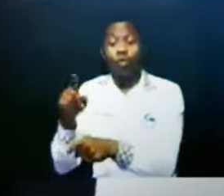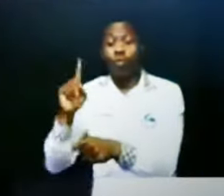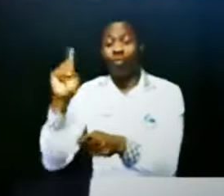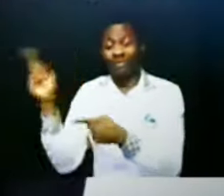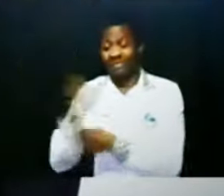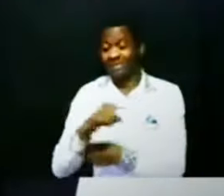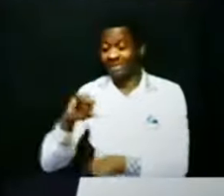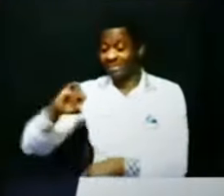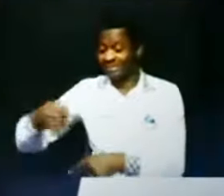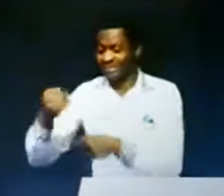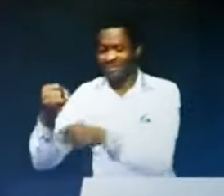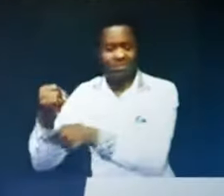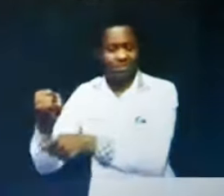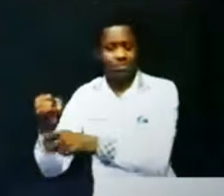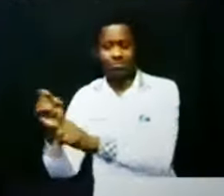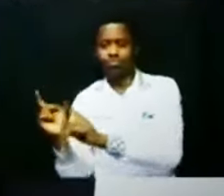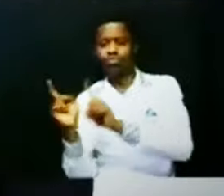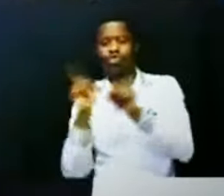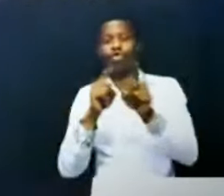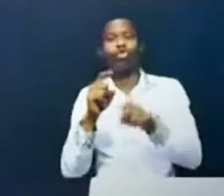Oba Ahimfio. And so